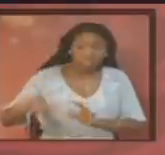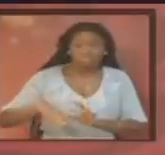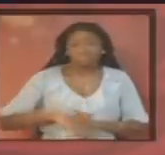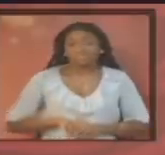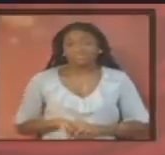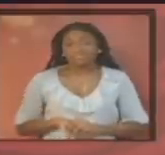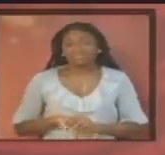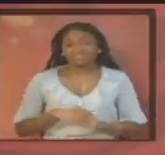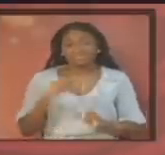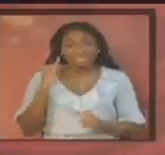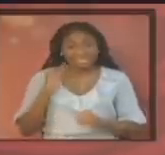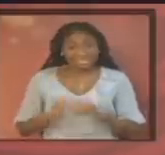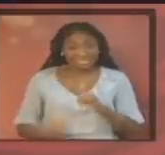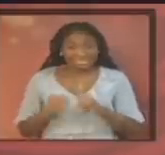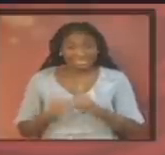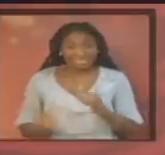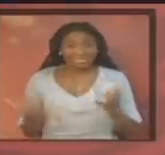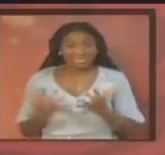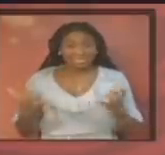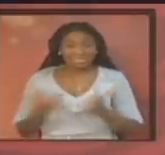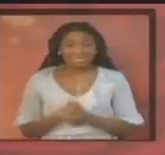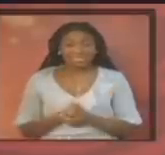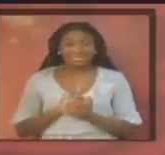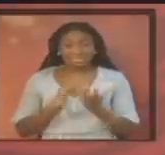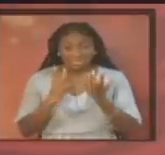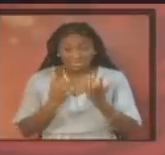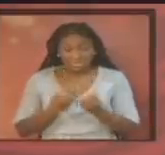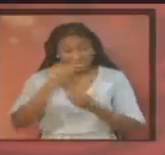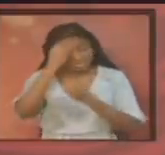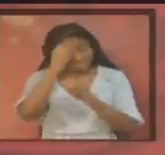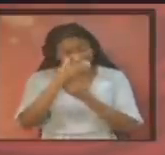course, on a very positive note, a message of hope.